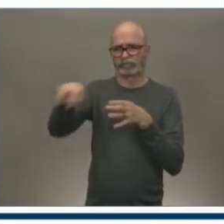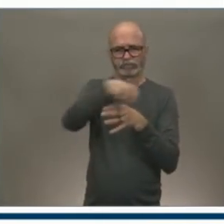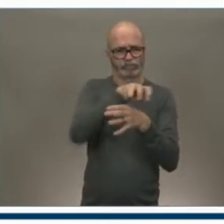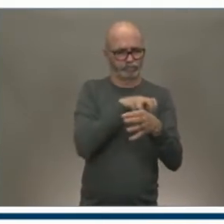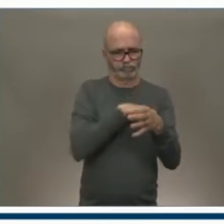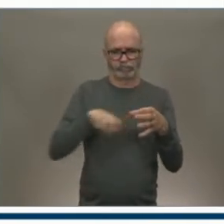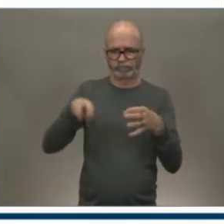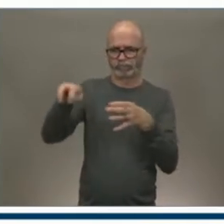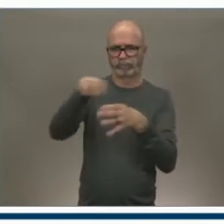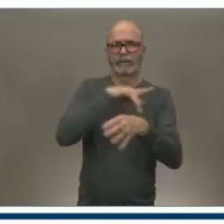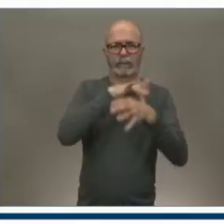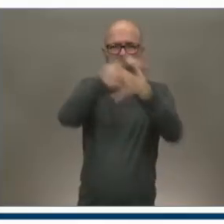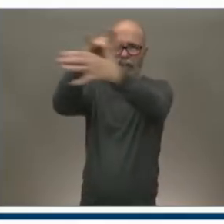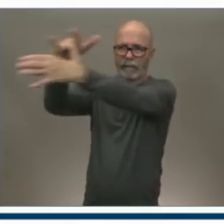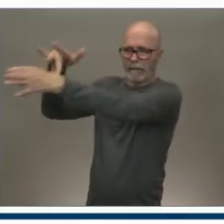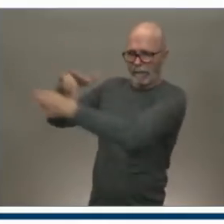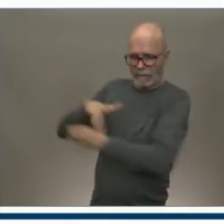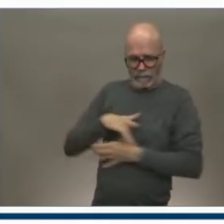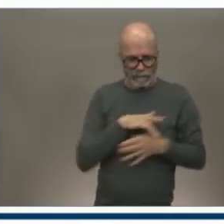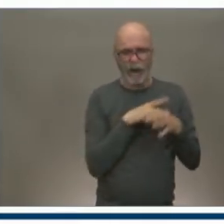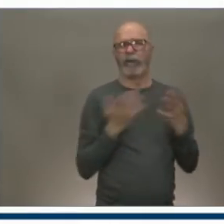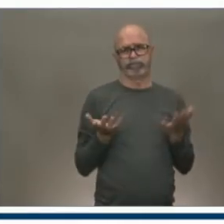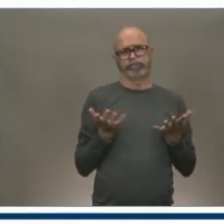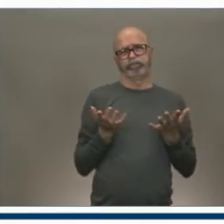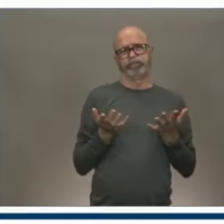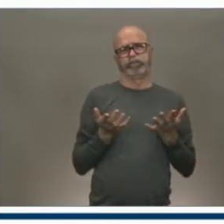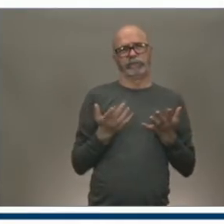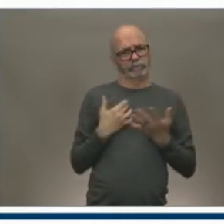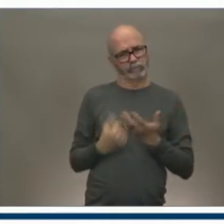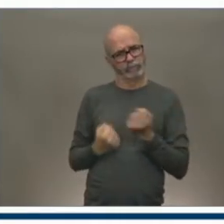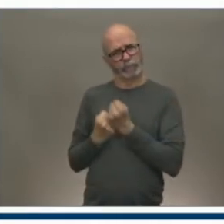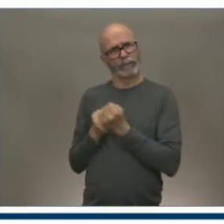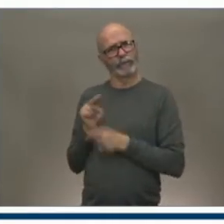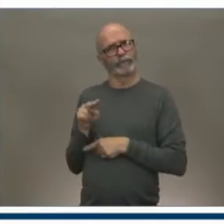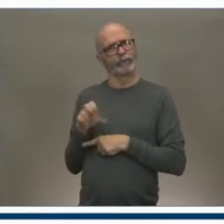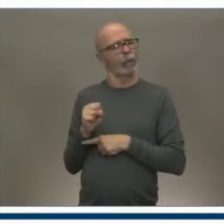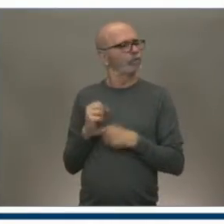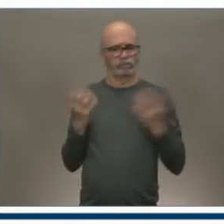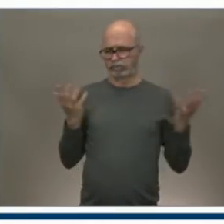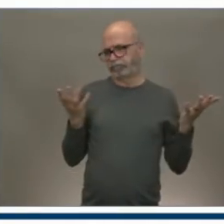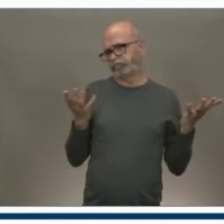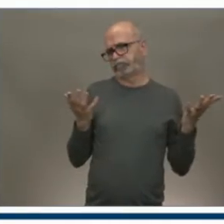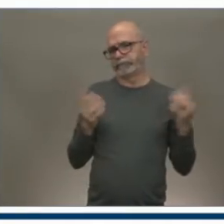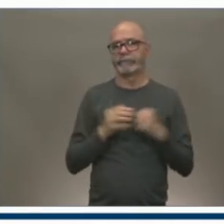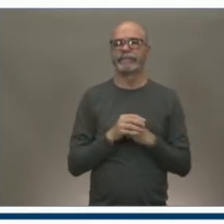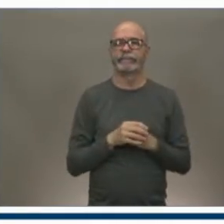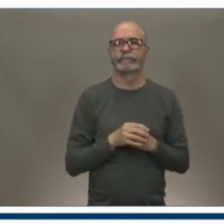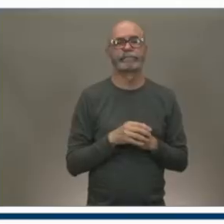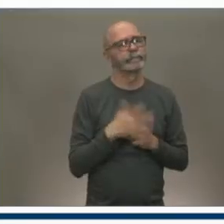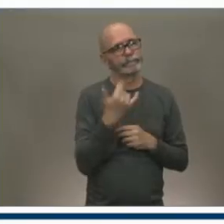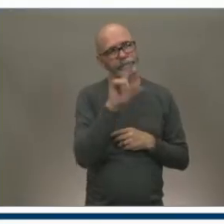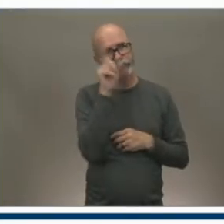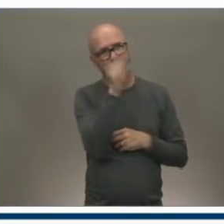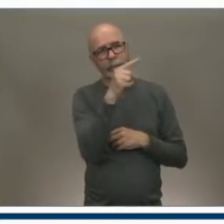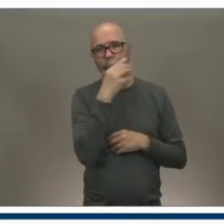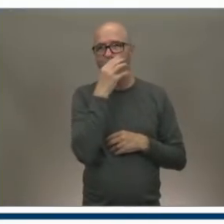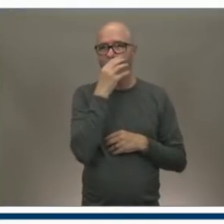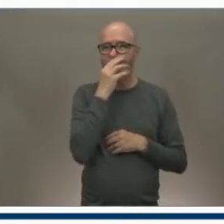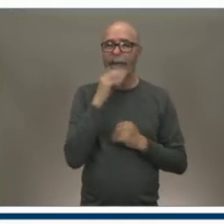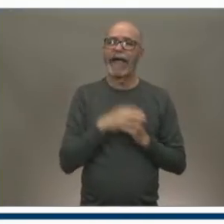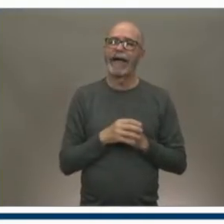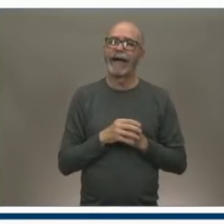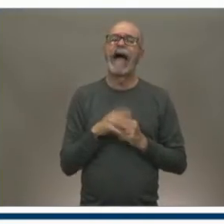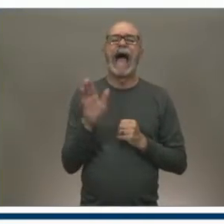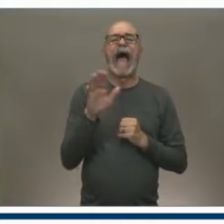businesses. Go ahead with your follow-up, Tim. Yeah, I had a different question, but given that response, Dr. Strang, and thank